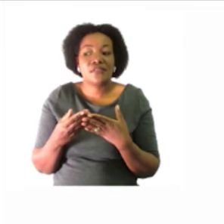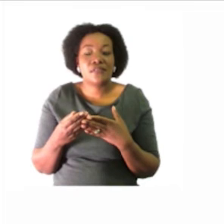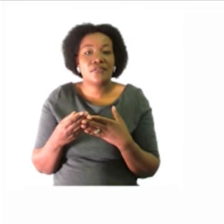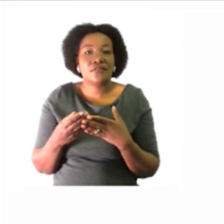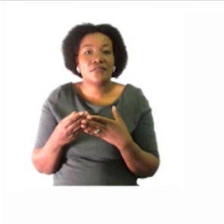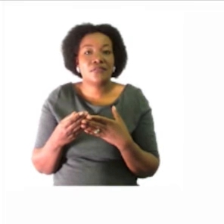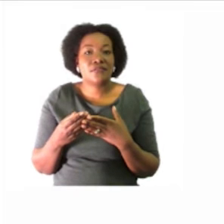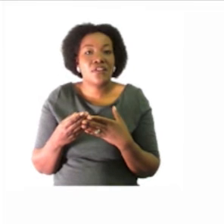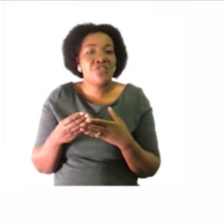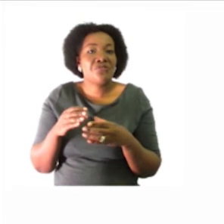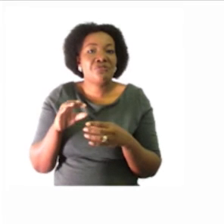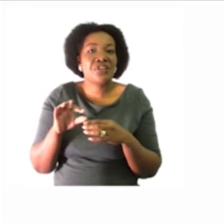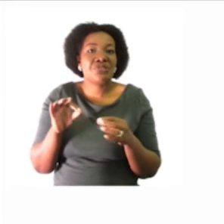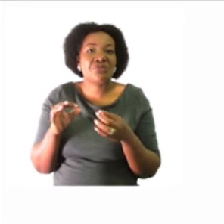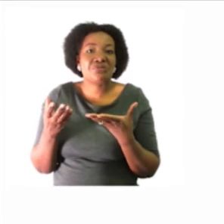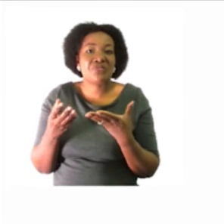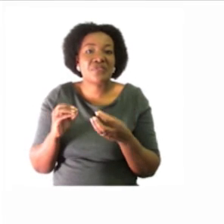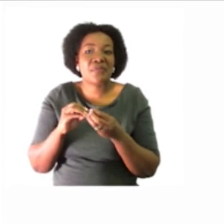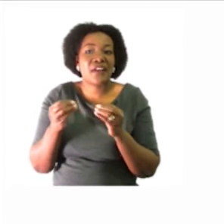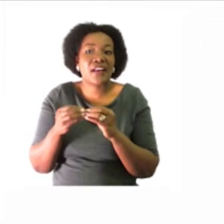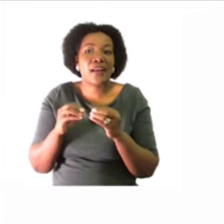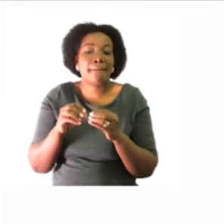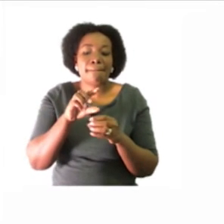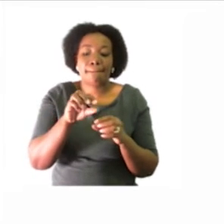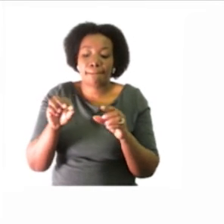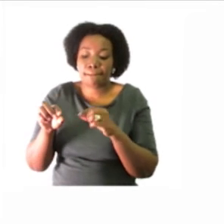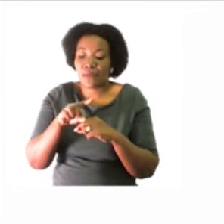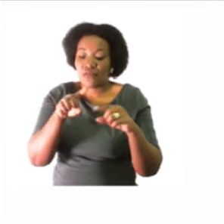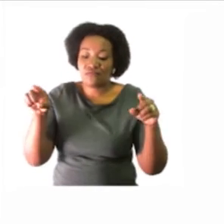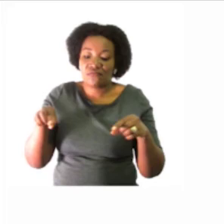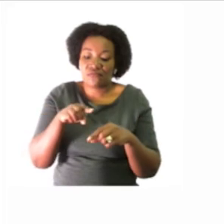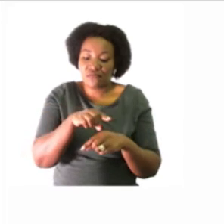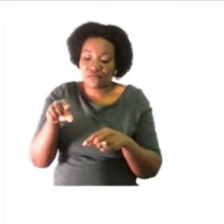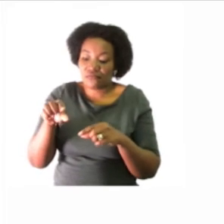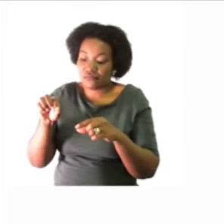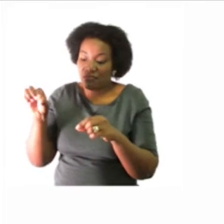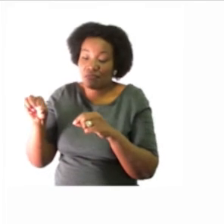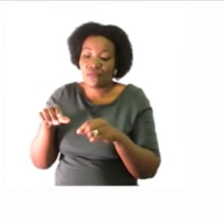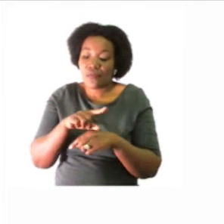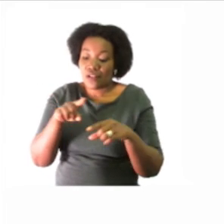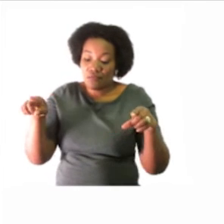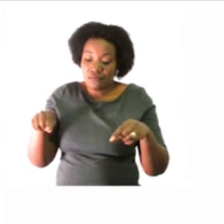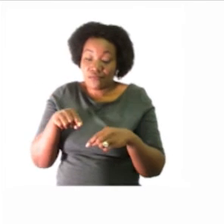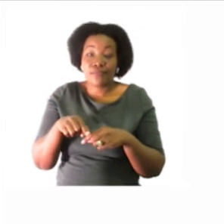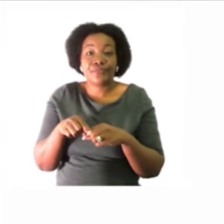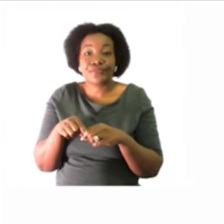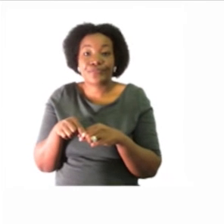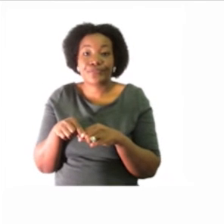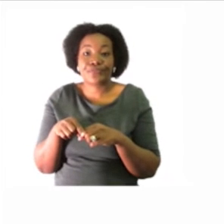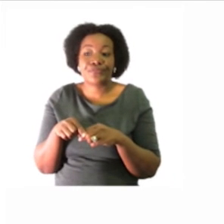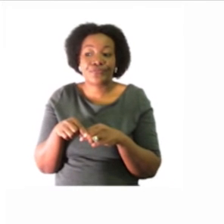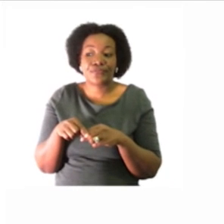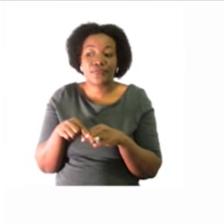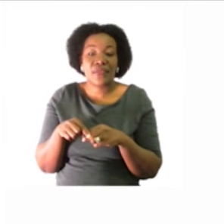It says choose from the numbers in the blocks below. You can see the numbers there.